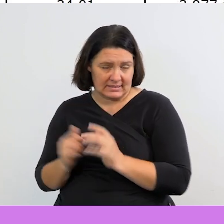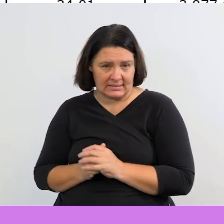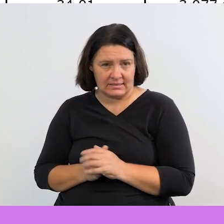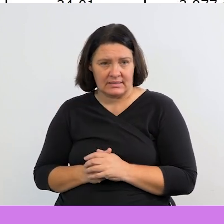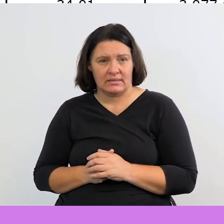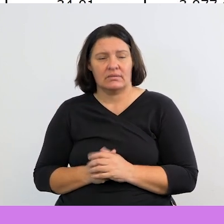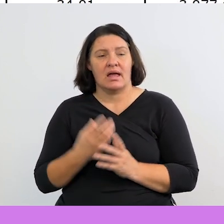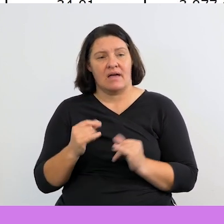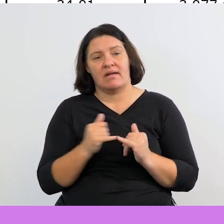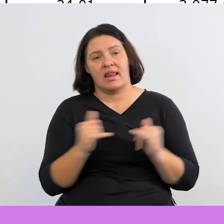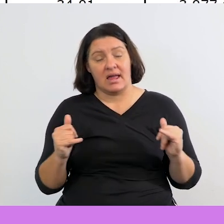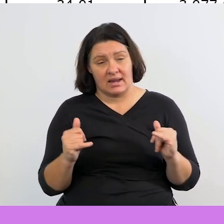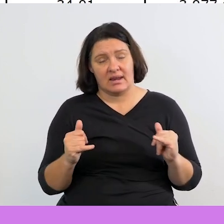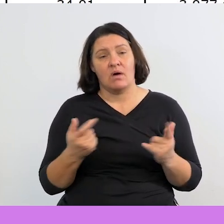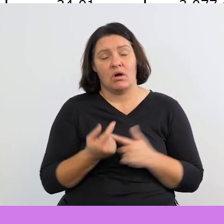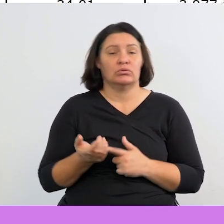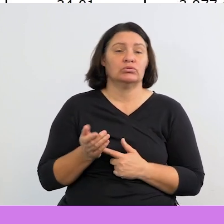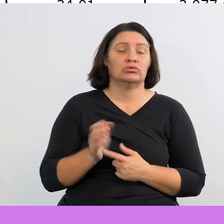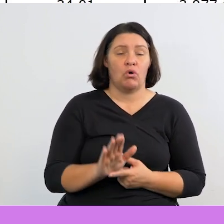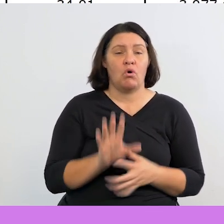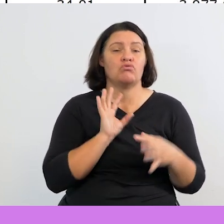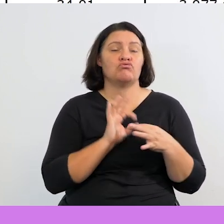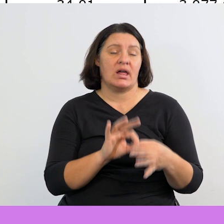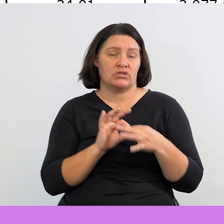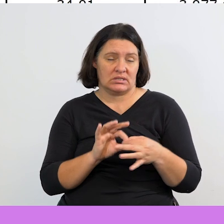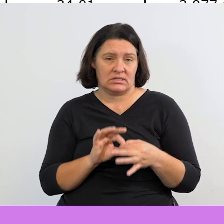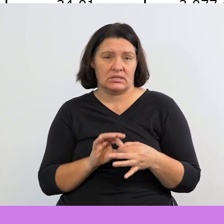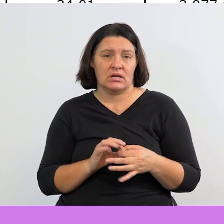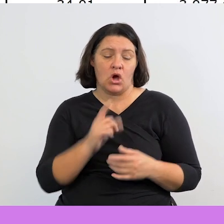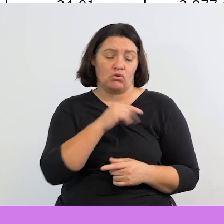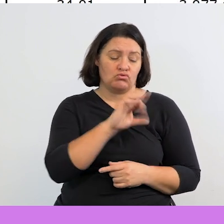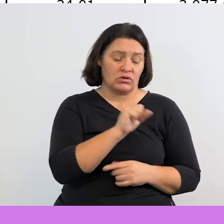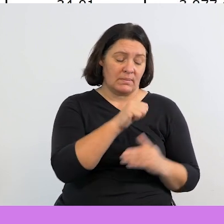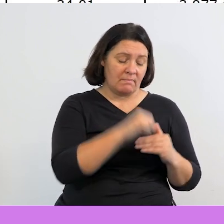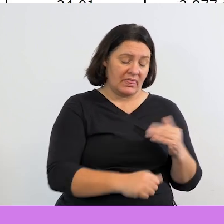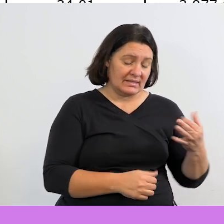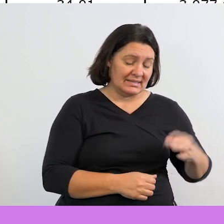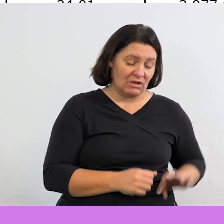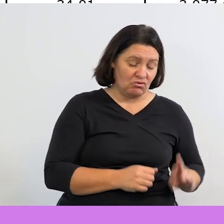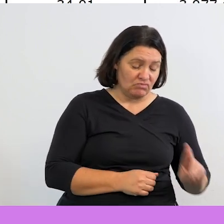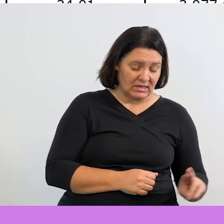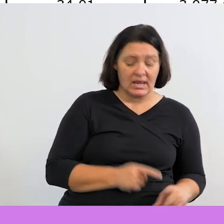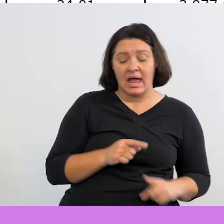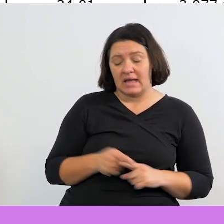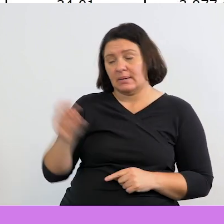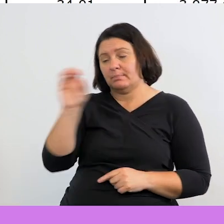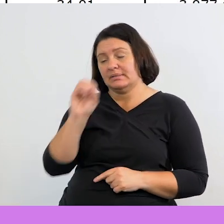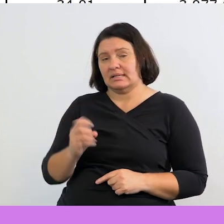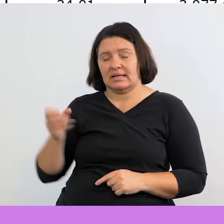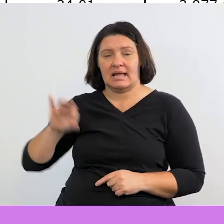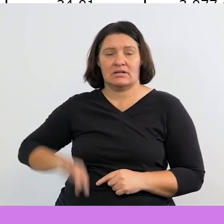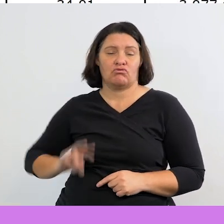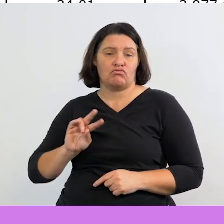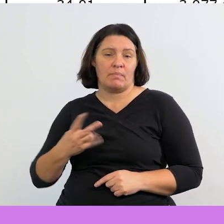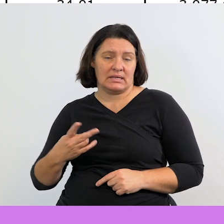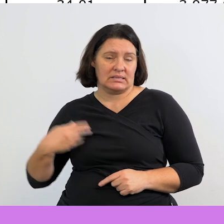combine. Okay, so there we have a line graph that illustrates the relationship between the gross monthly salary in rand as well as